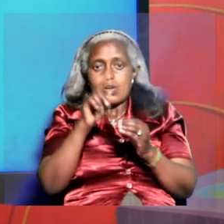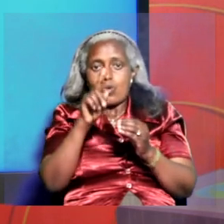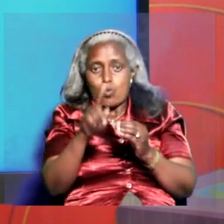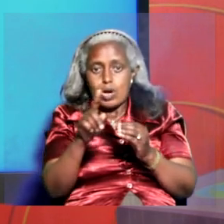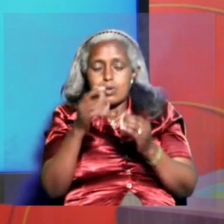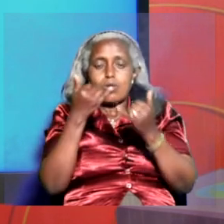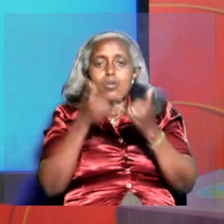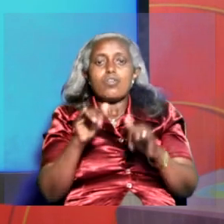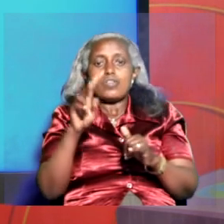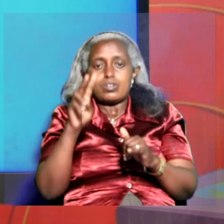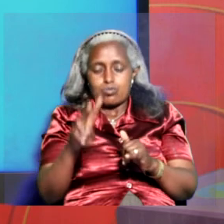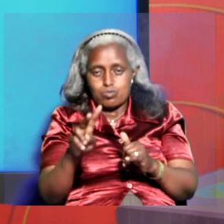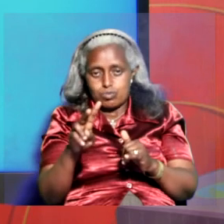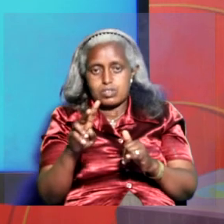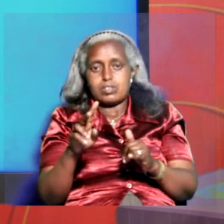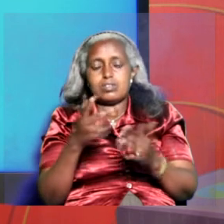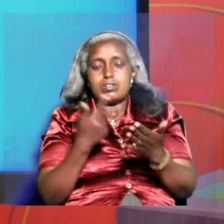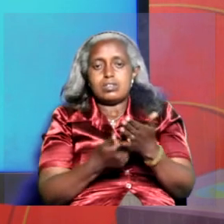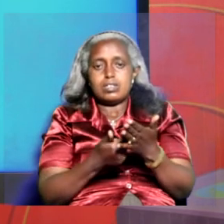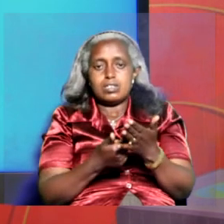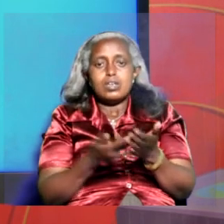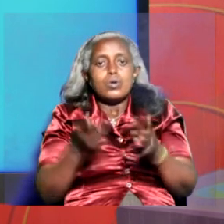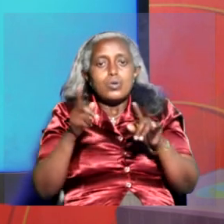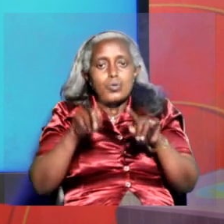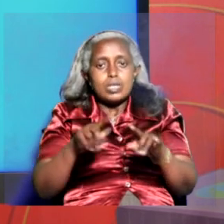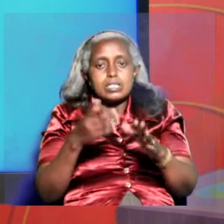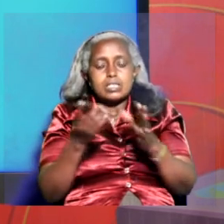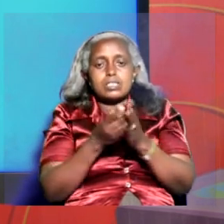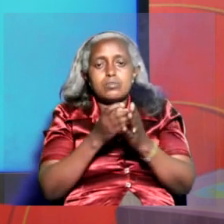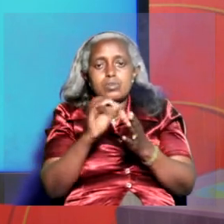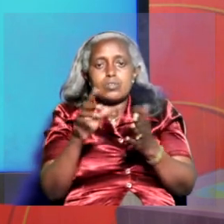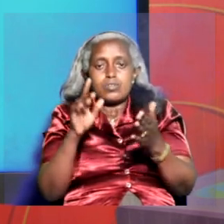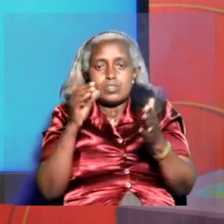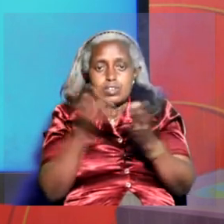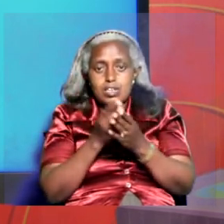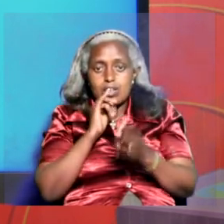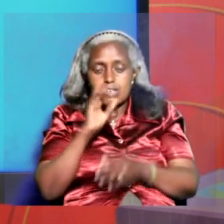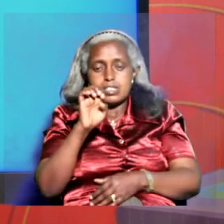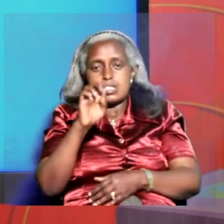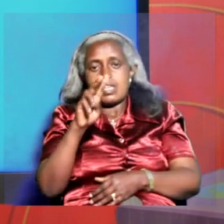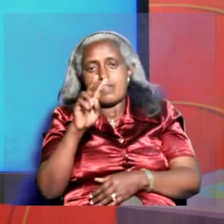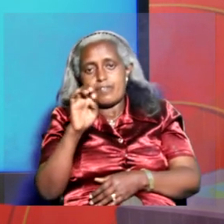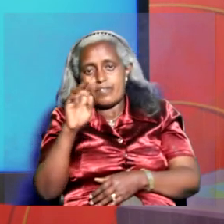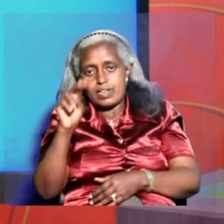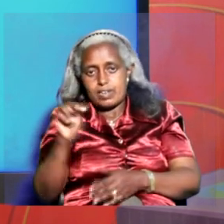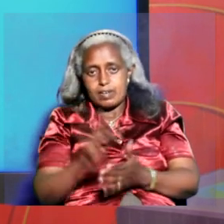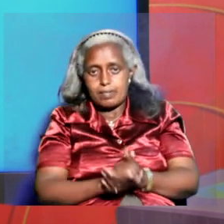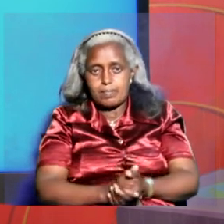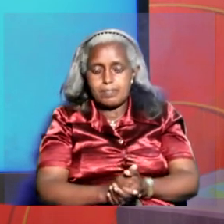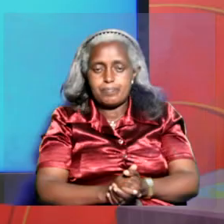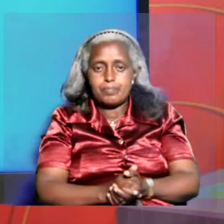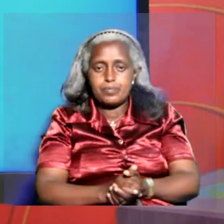1 over 2 item, when the number of data sets is even.